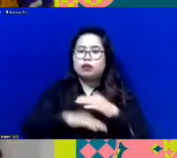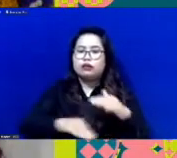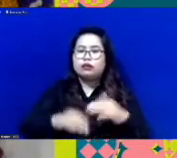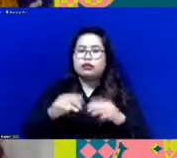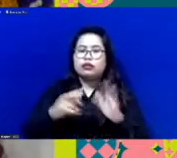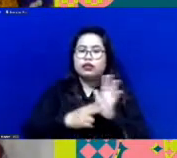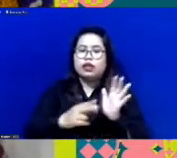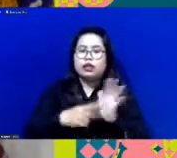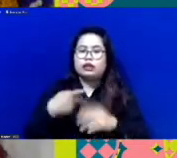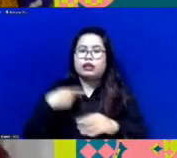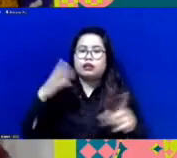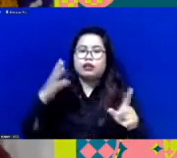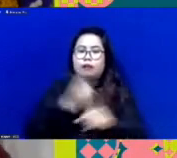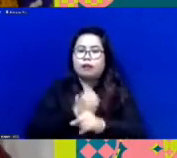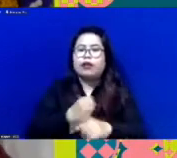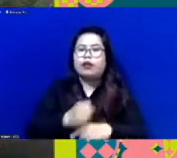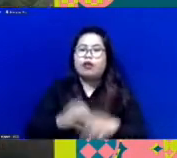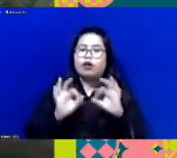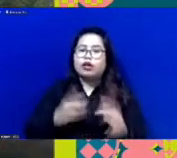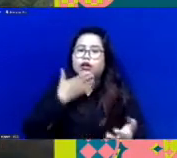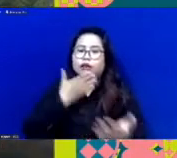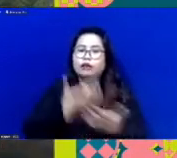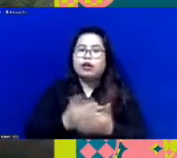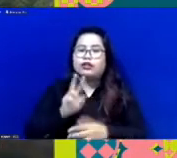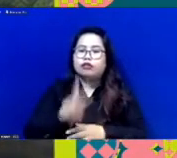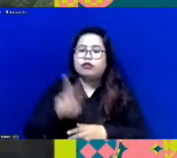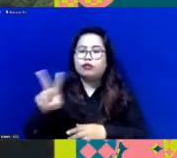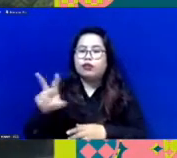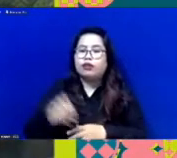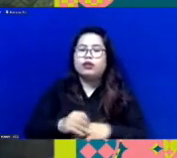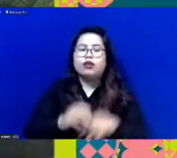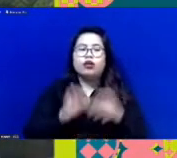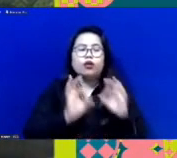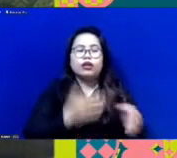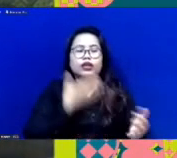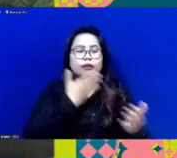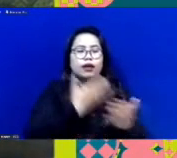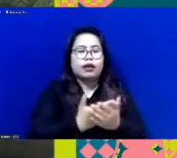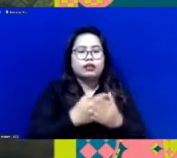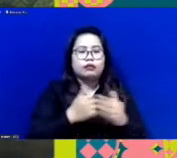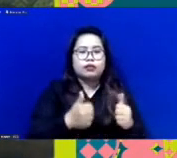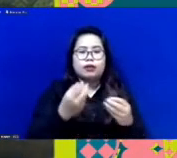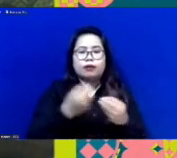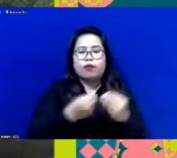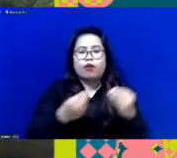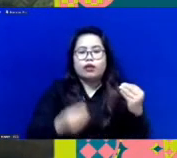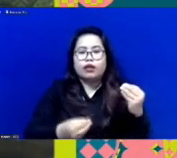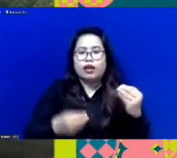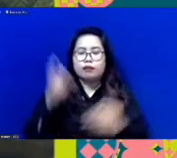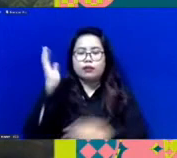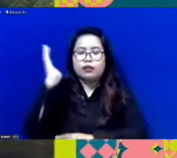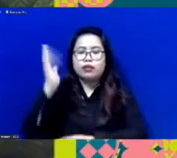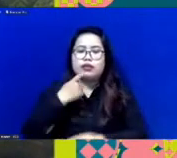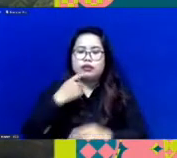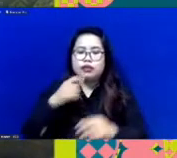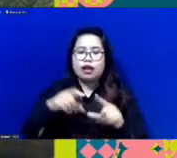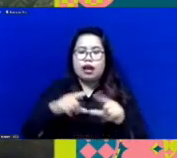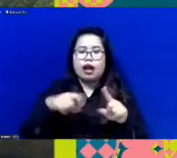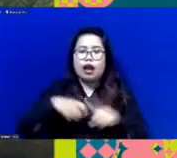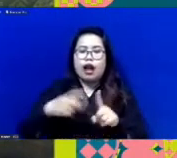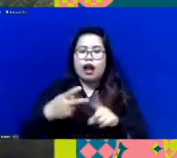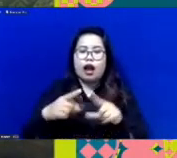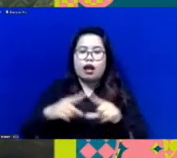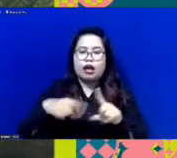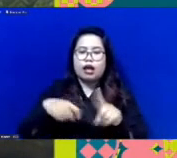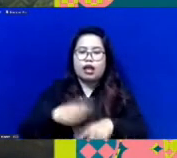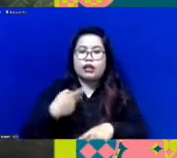V20. And thank you for being a true representation of akhlaq. We have witnessed this through every Indonesian that we have met